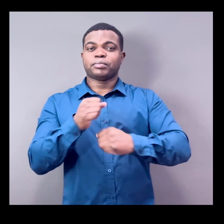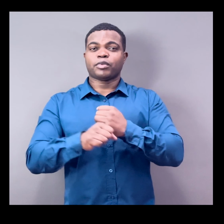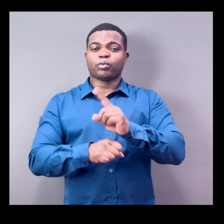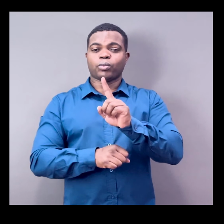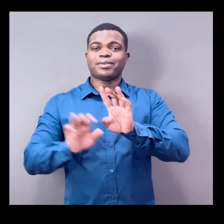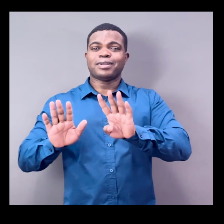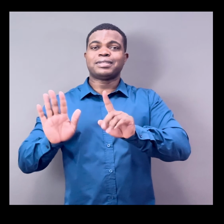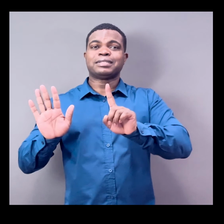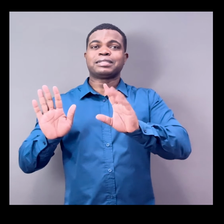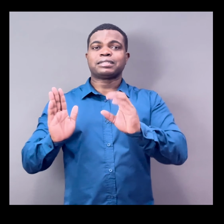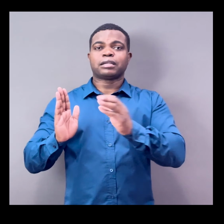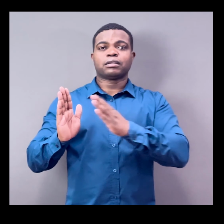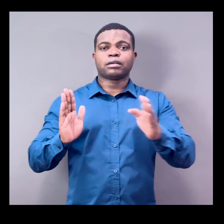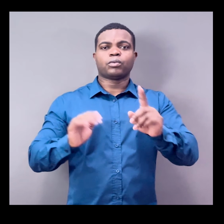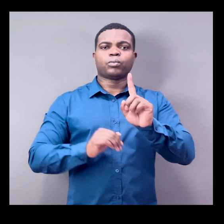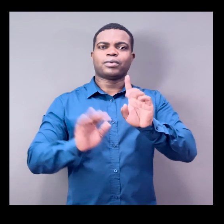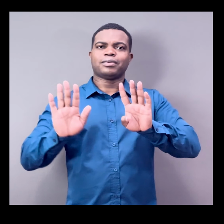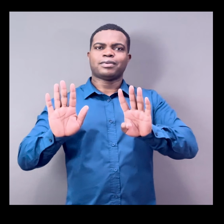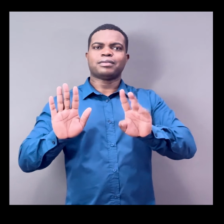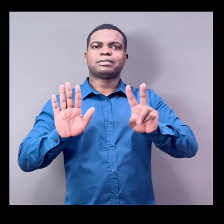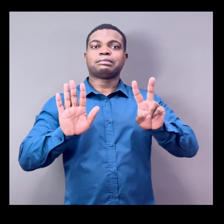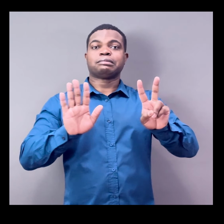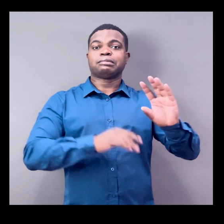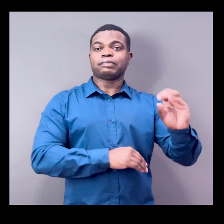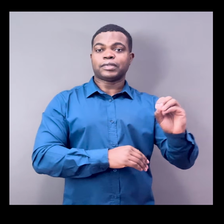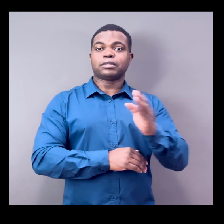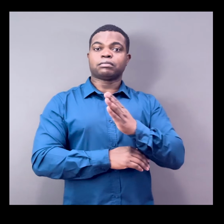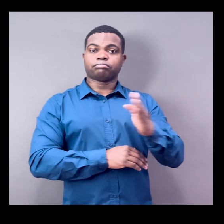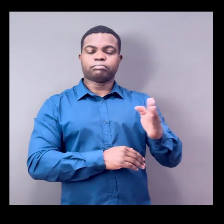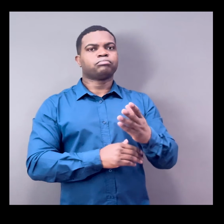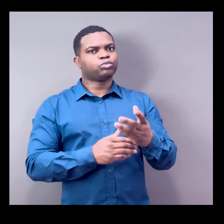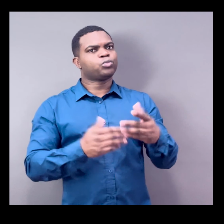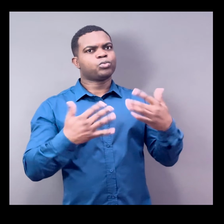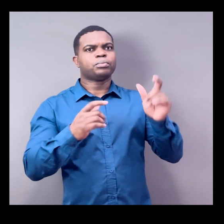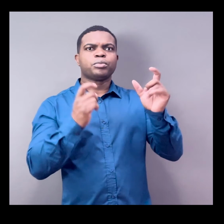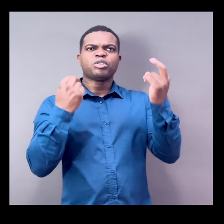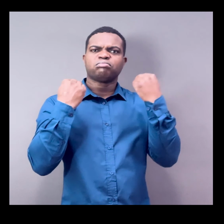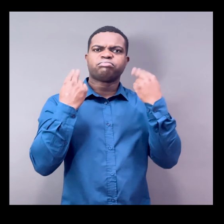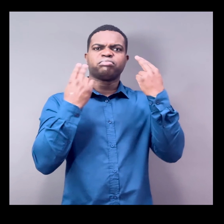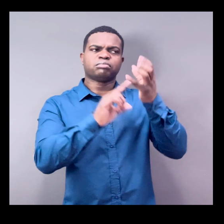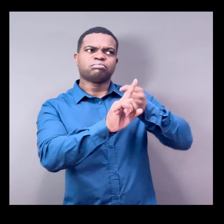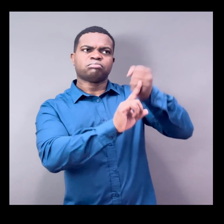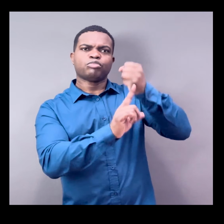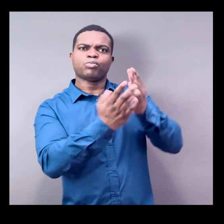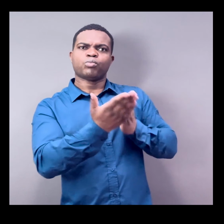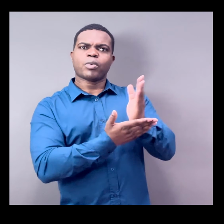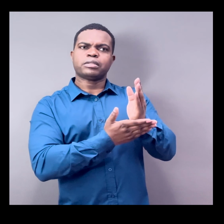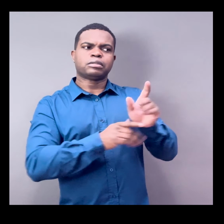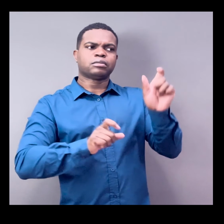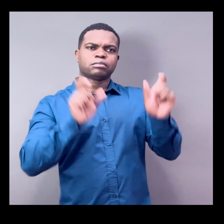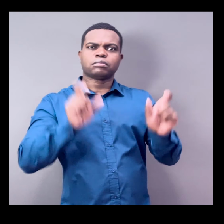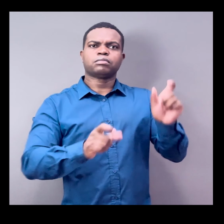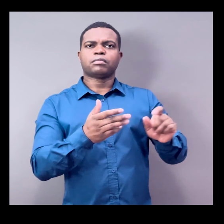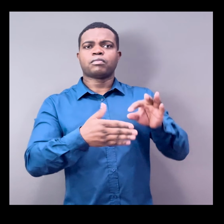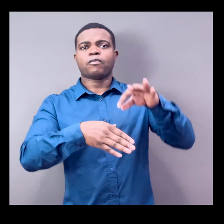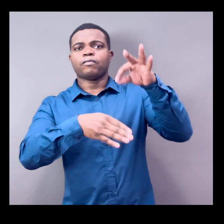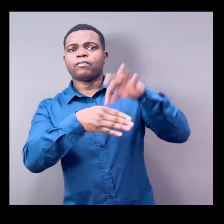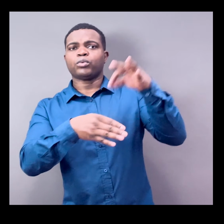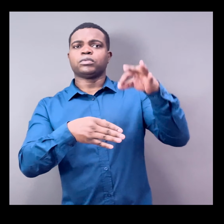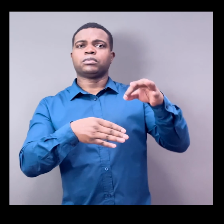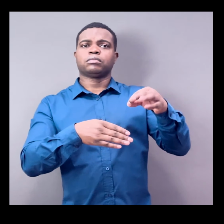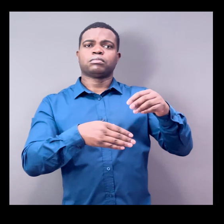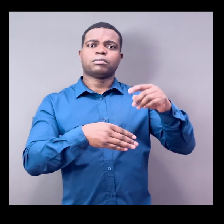the 1970s, the 1960s to 1970s saw the civil rights movement